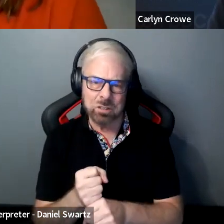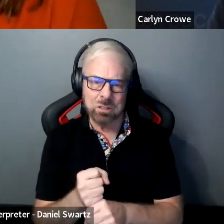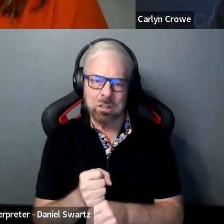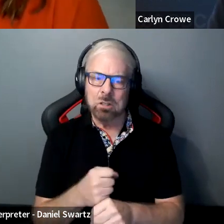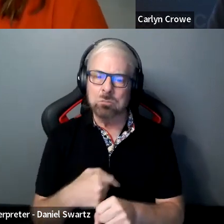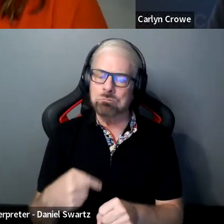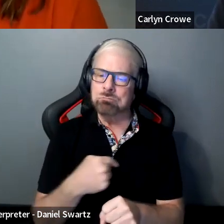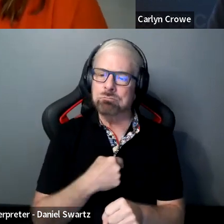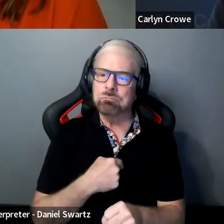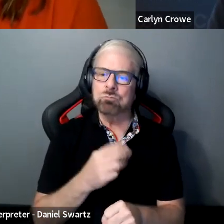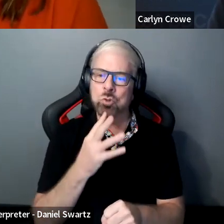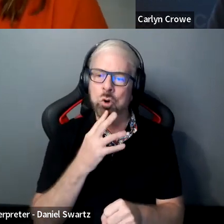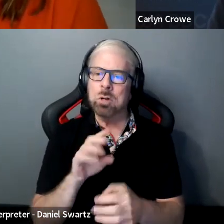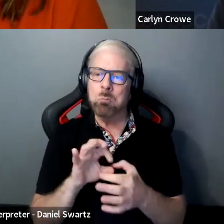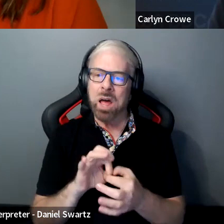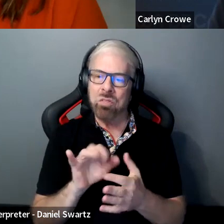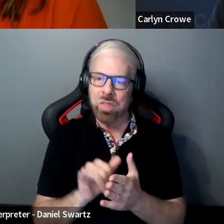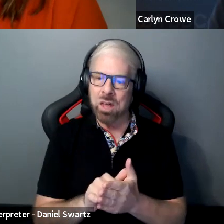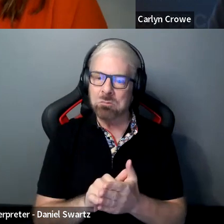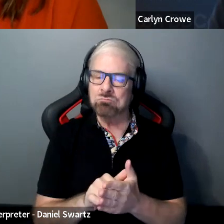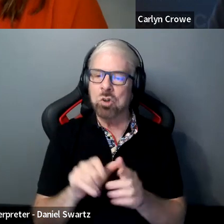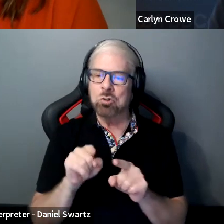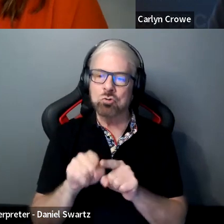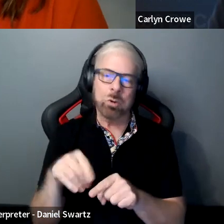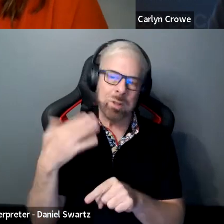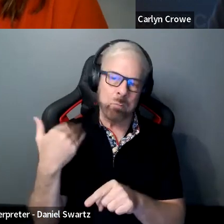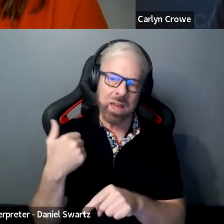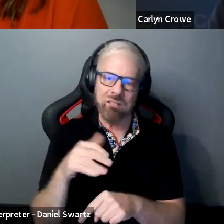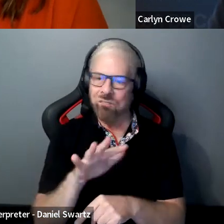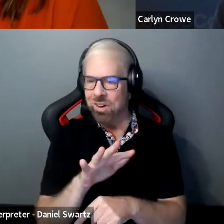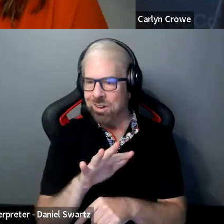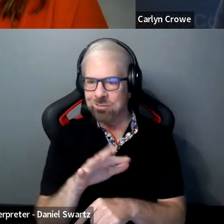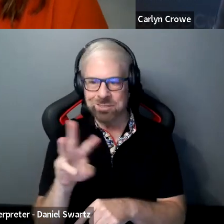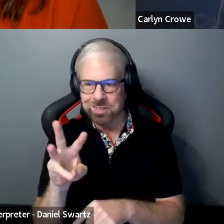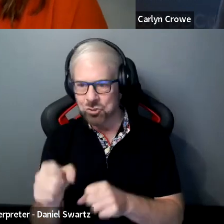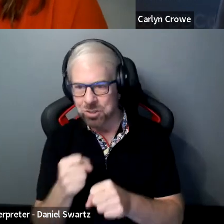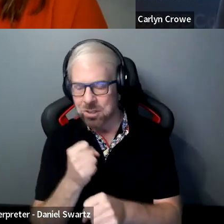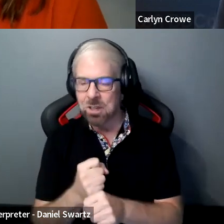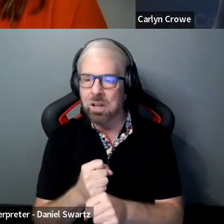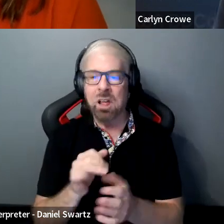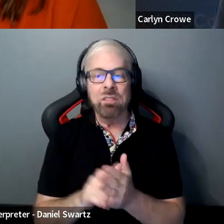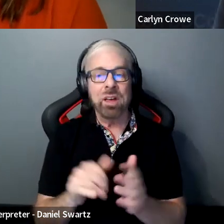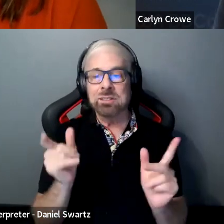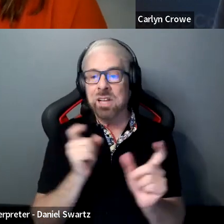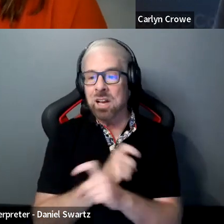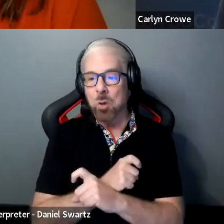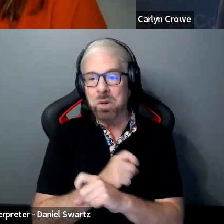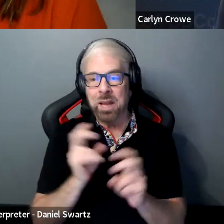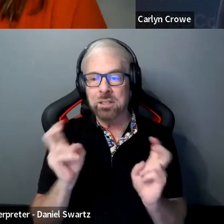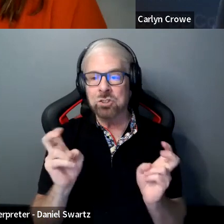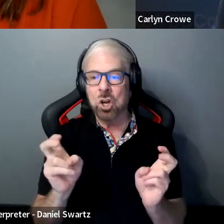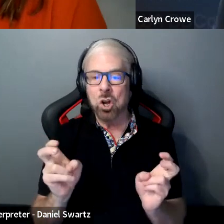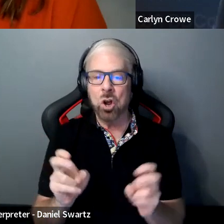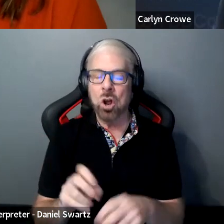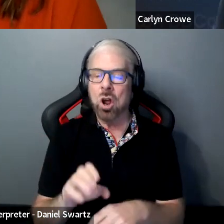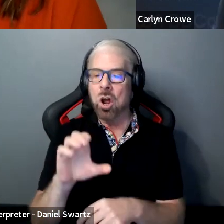we have talked about this over the course of those years, and it is a complicated issue. Carlin and I are